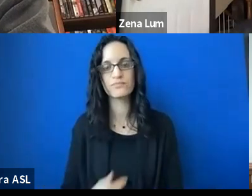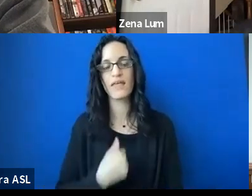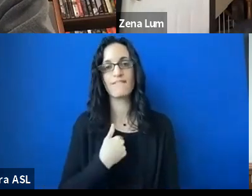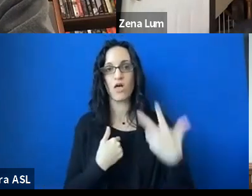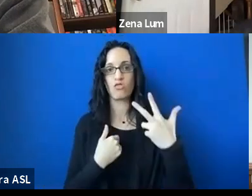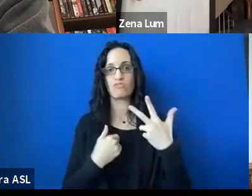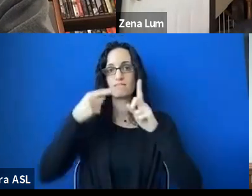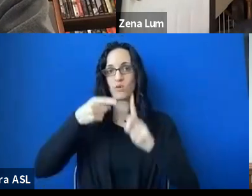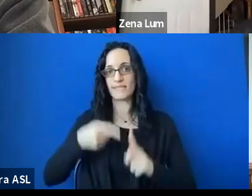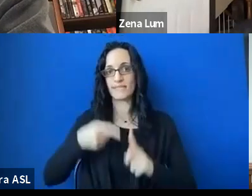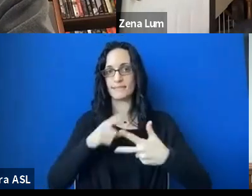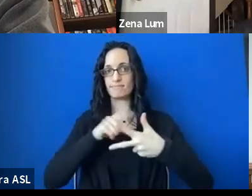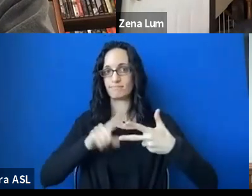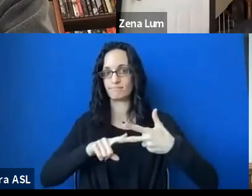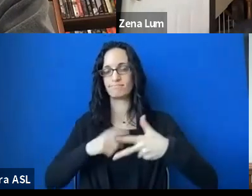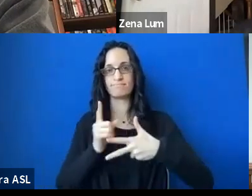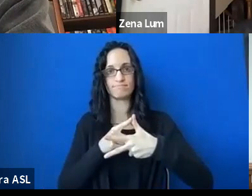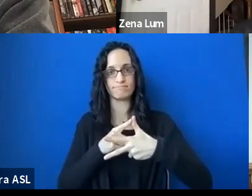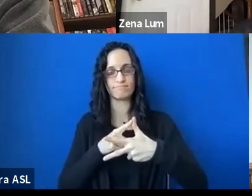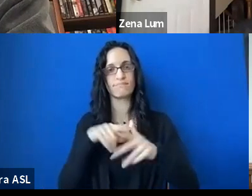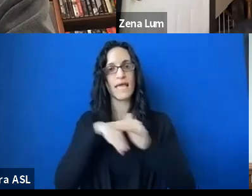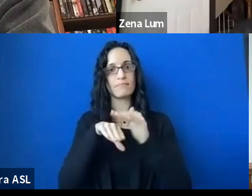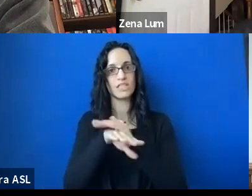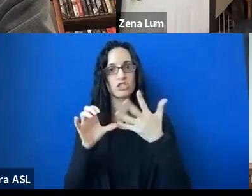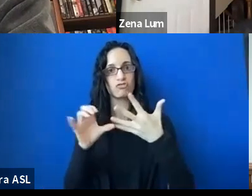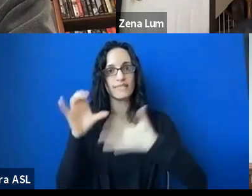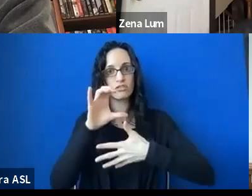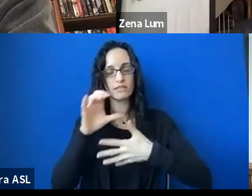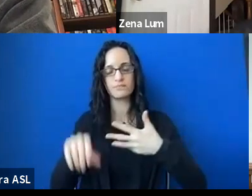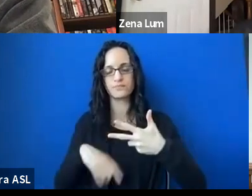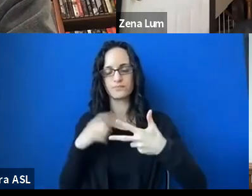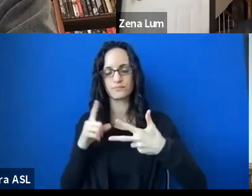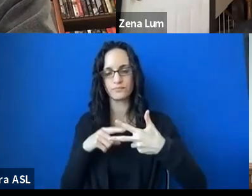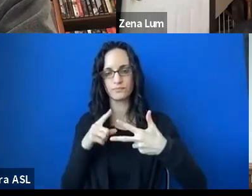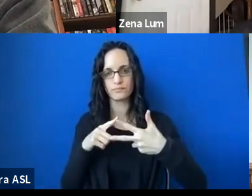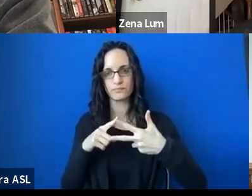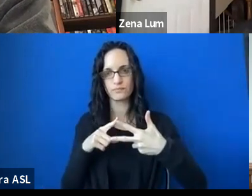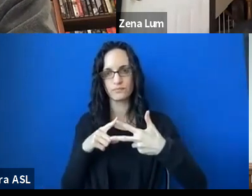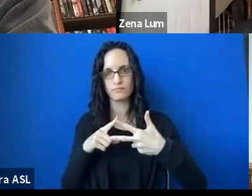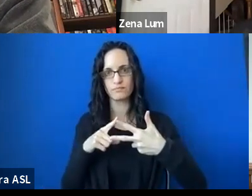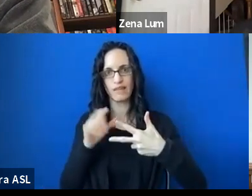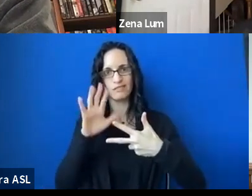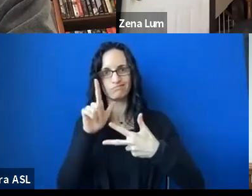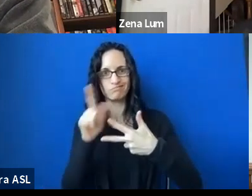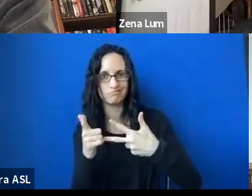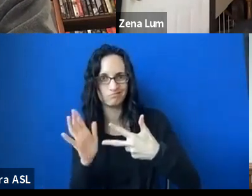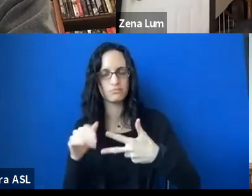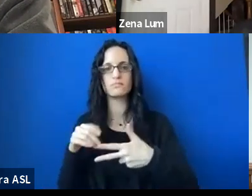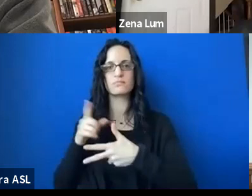3 points. First about the admission criteria, and then I'll go on to my other two.